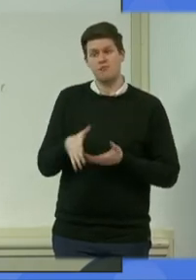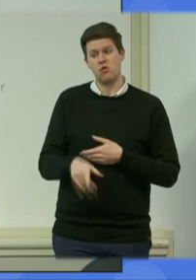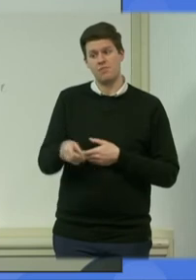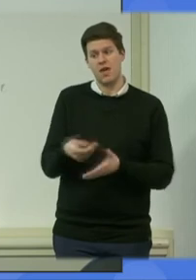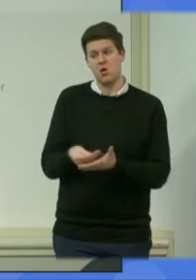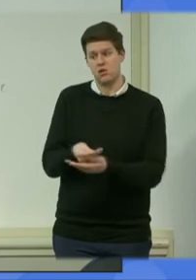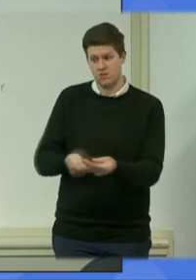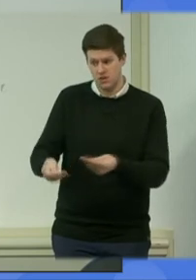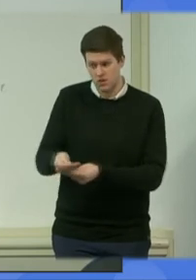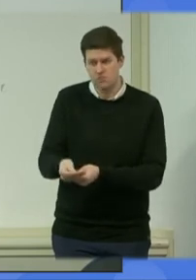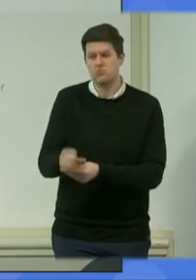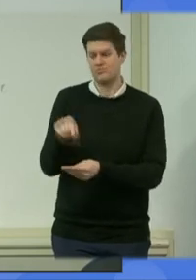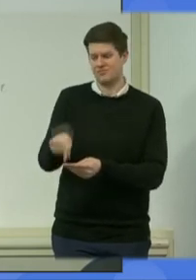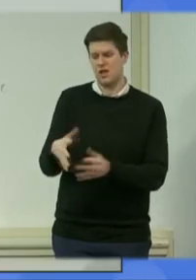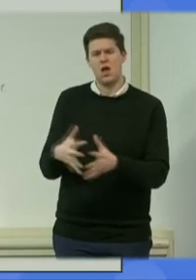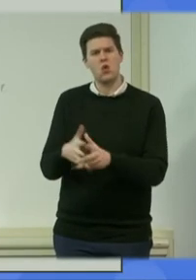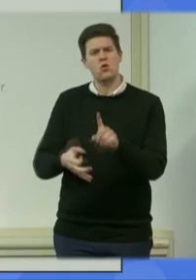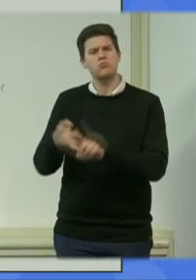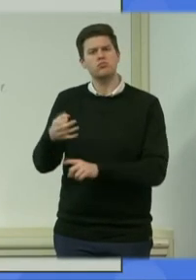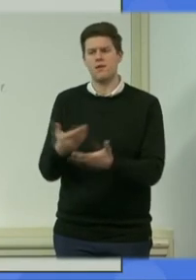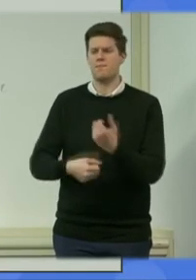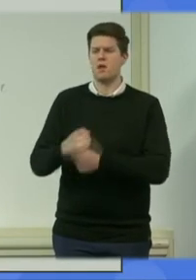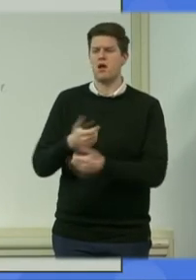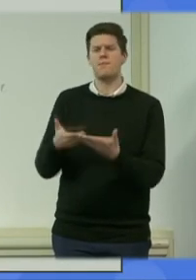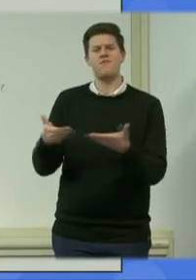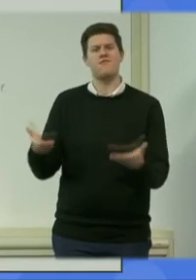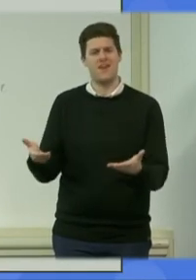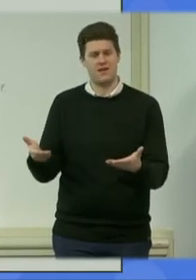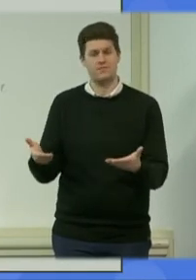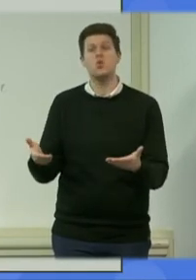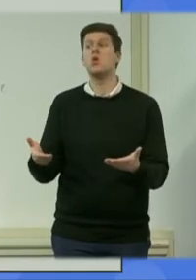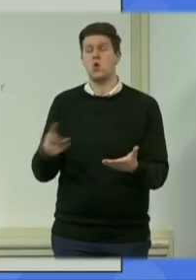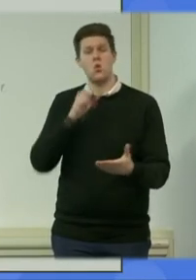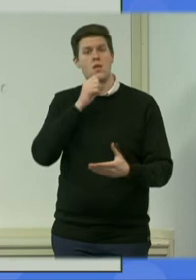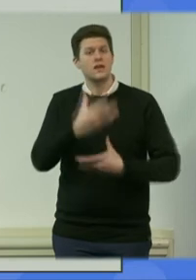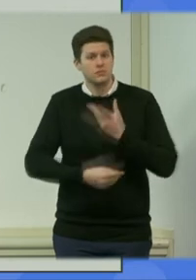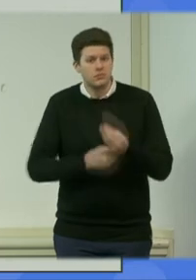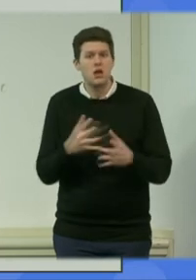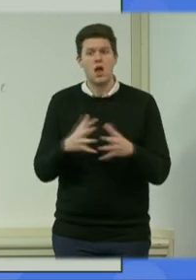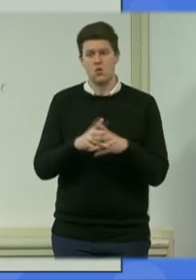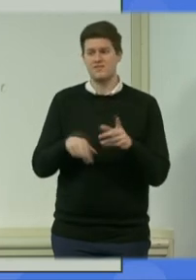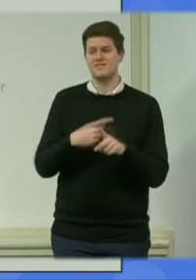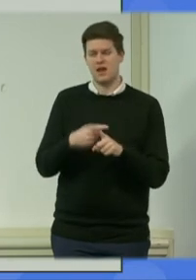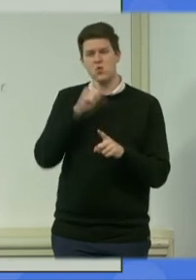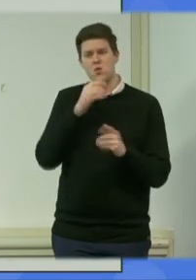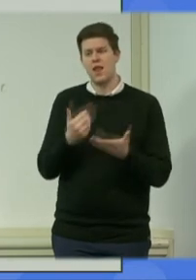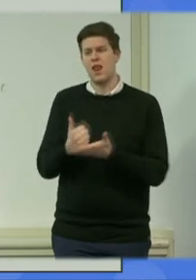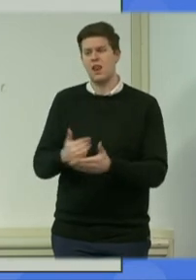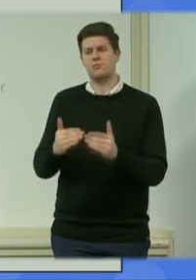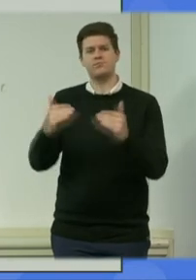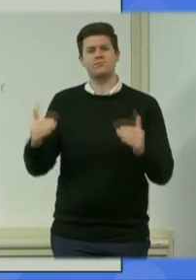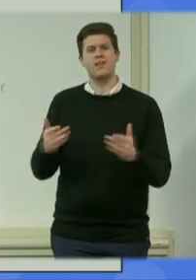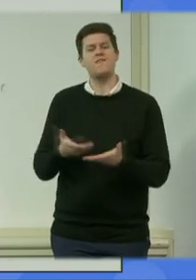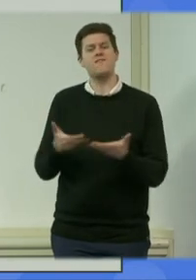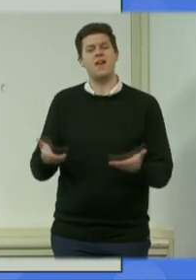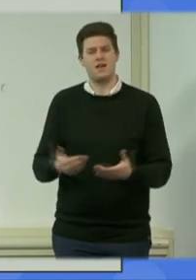economy fairer in the first place? So I'm going to talk about how you can do that through tax, but there's lots of things beyond tax that you can